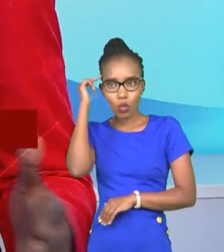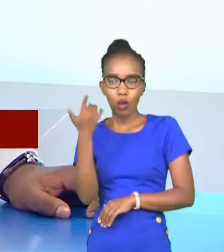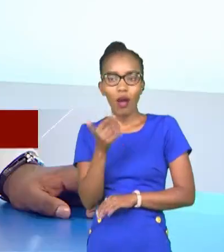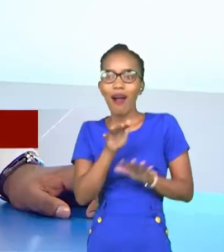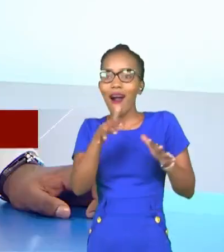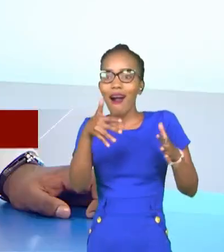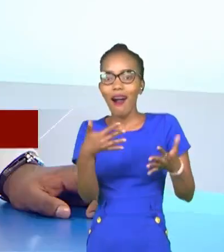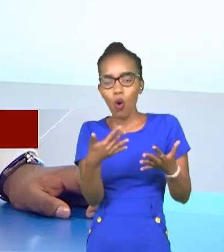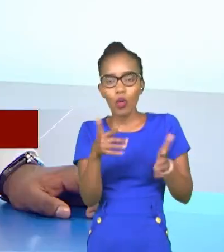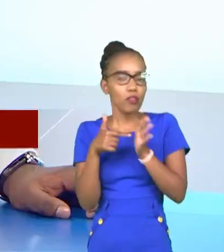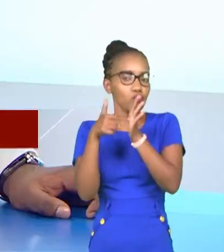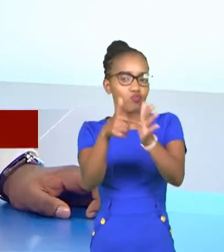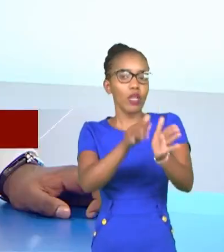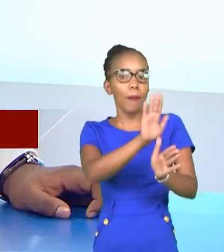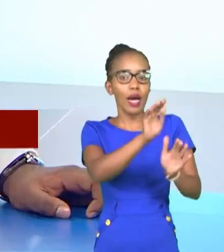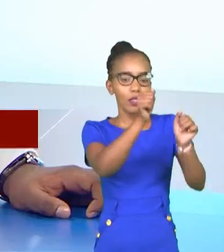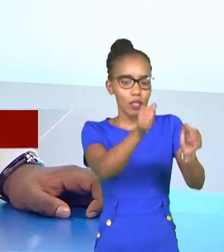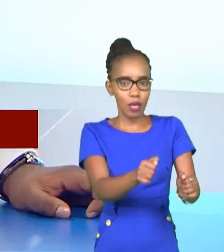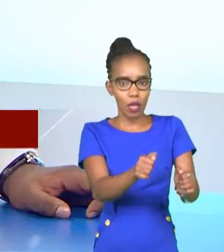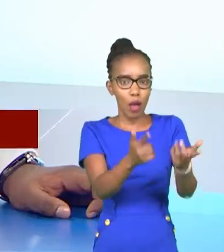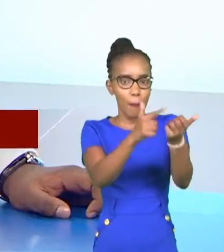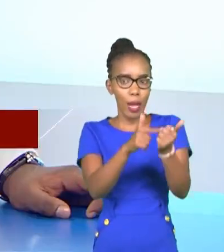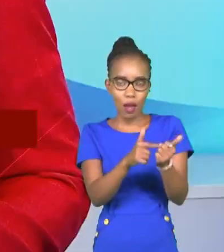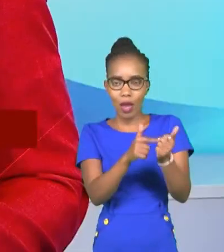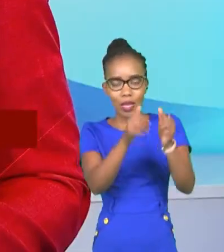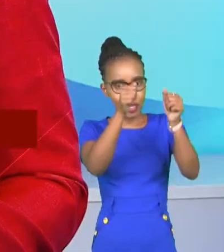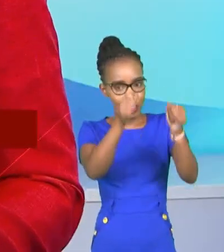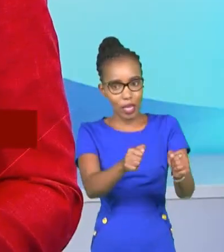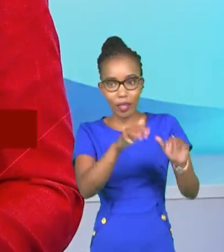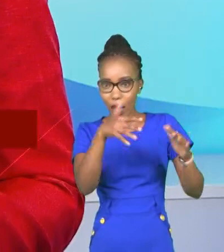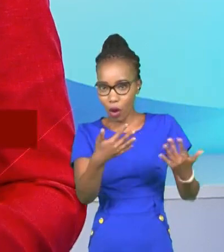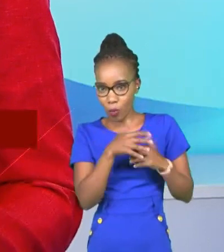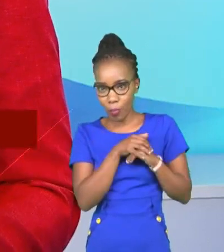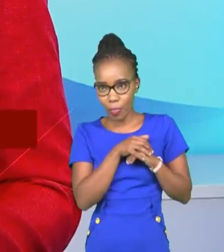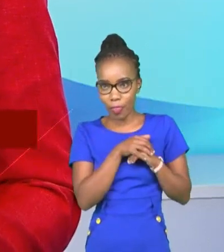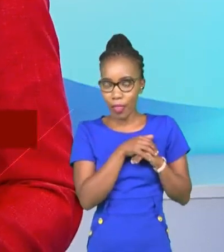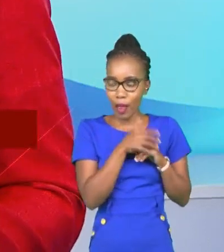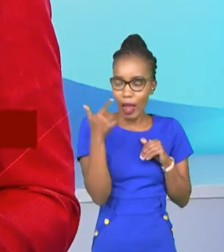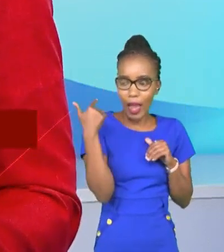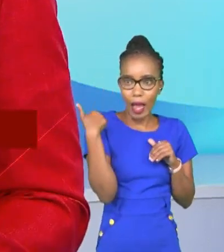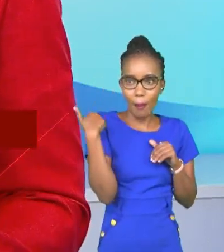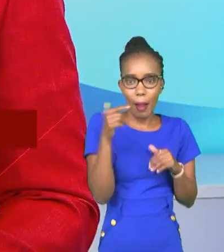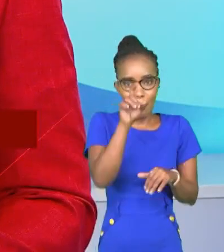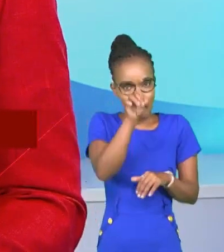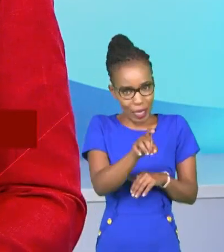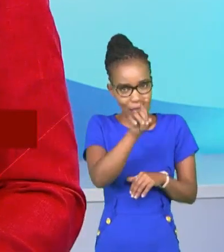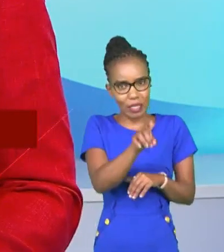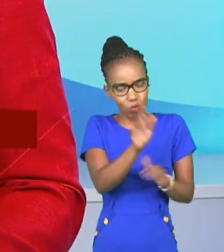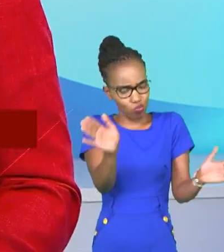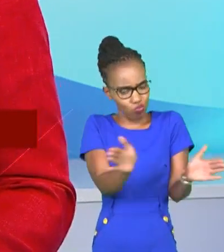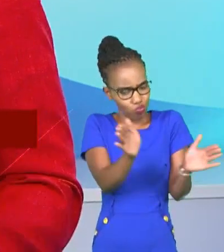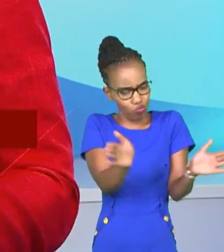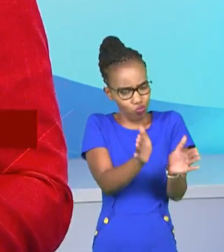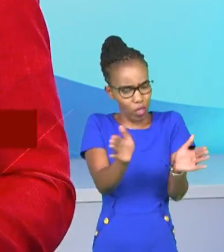how they have demonstrated their strength, numerical strength that he was talking about, the numbers need to be worked on. He